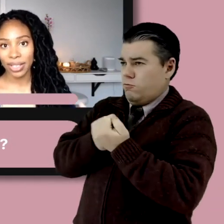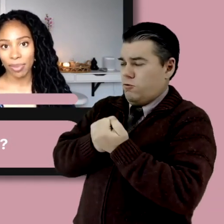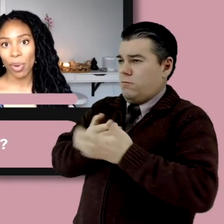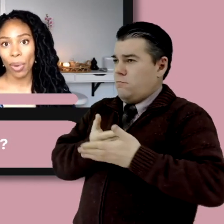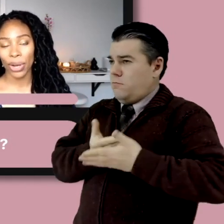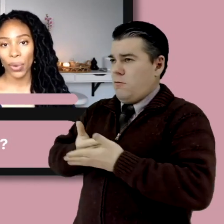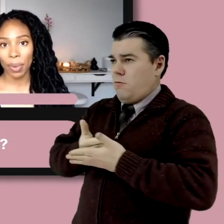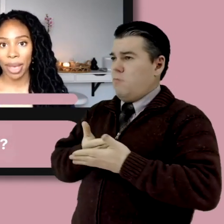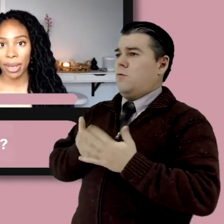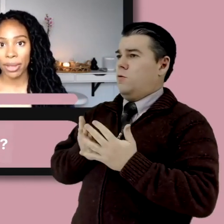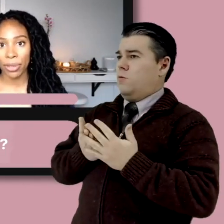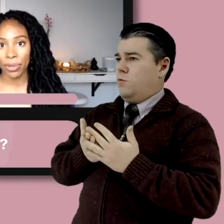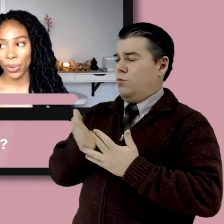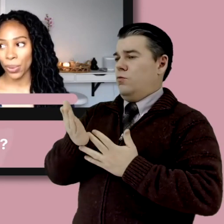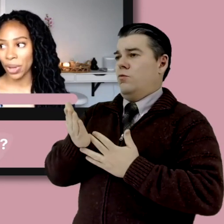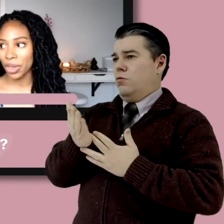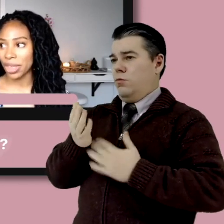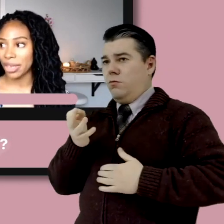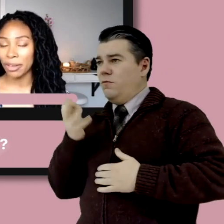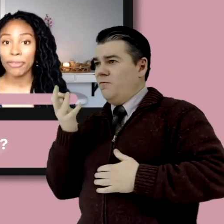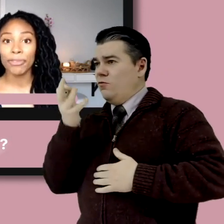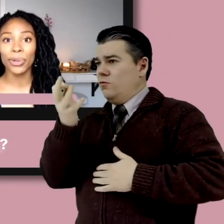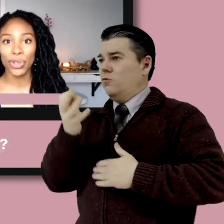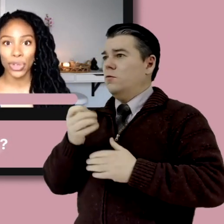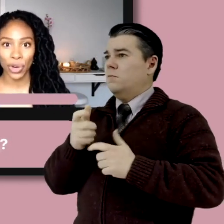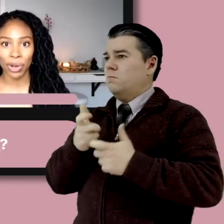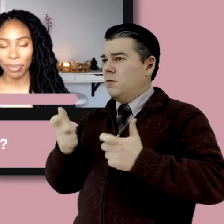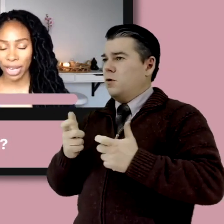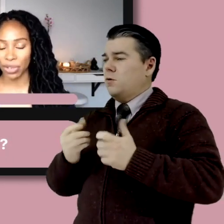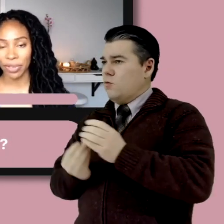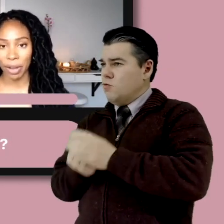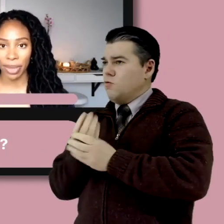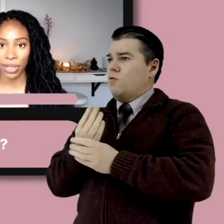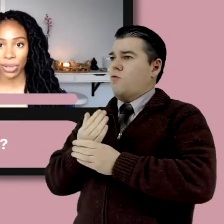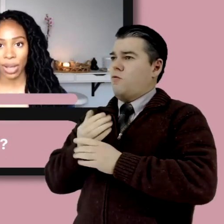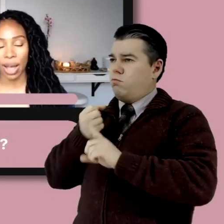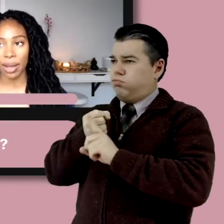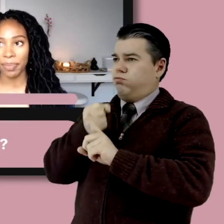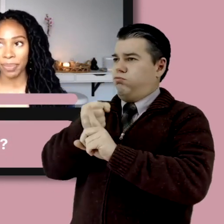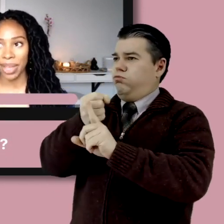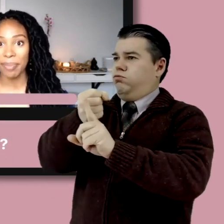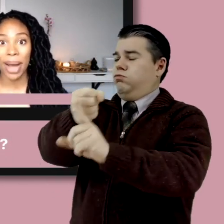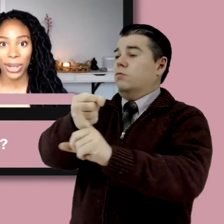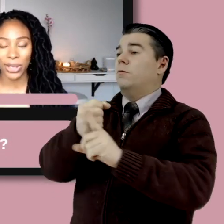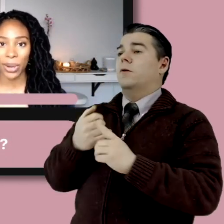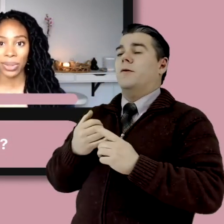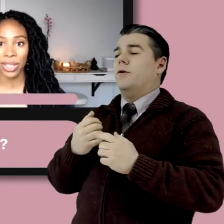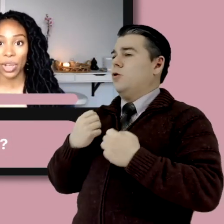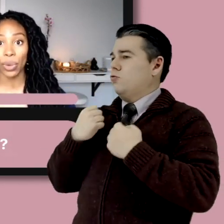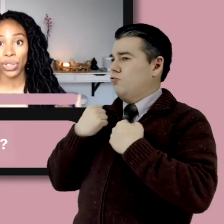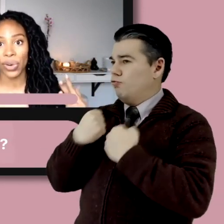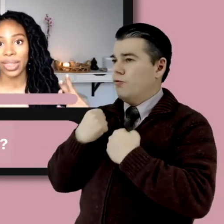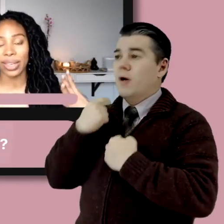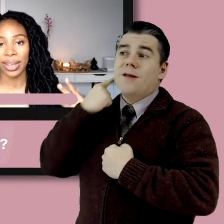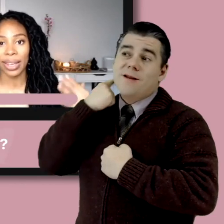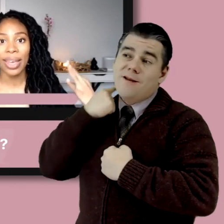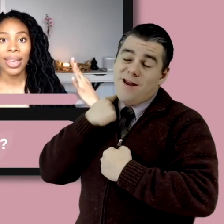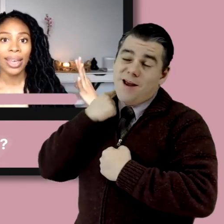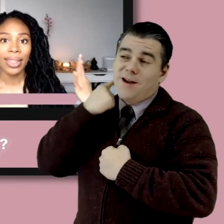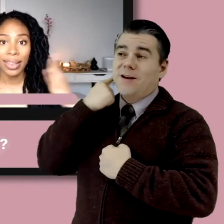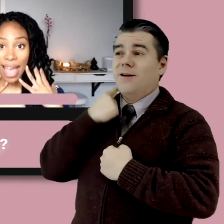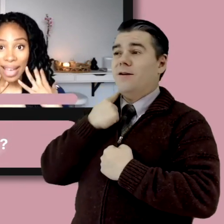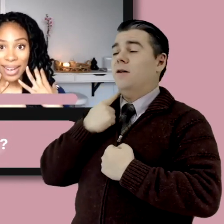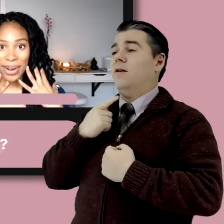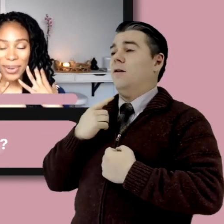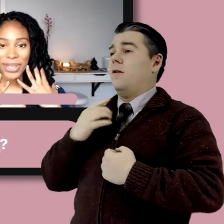to support your baby through the future major developmental milestones. So we're strengthening